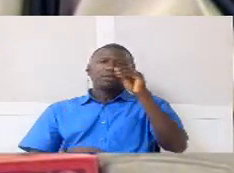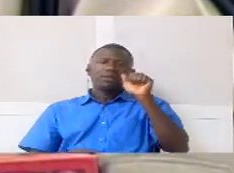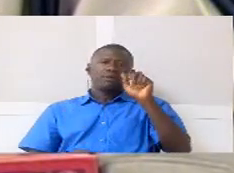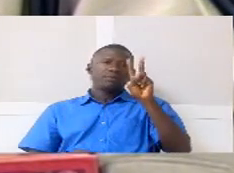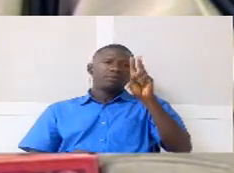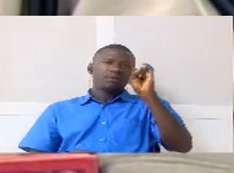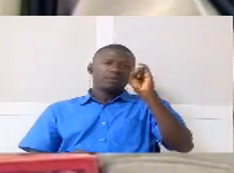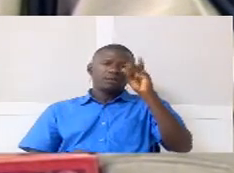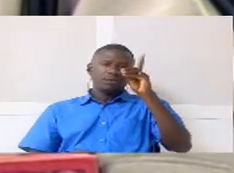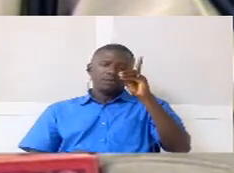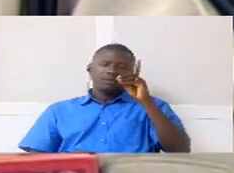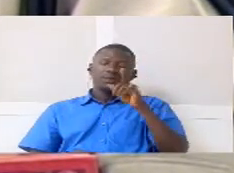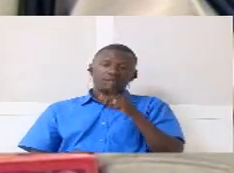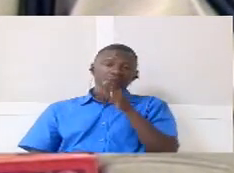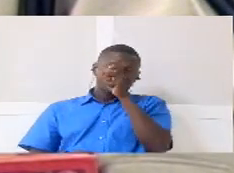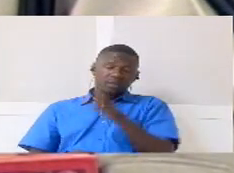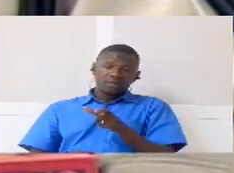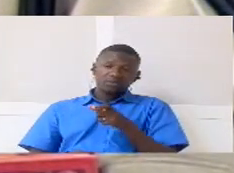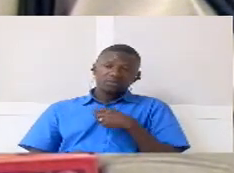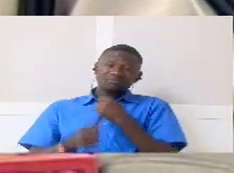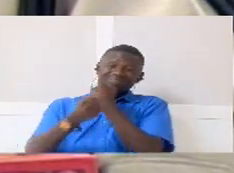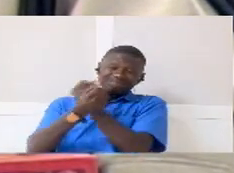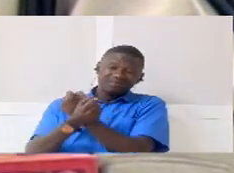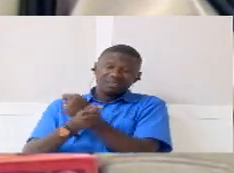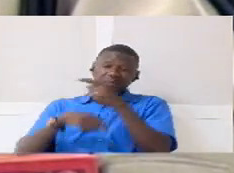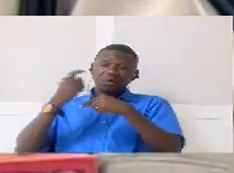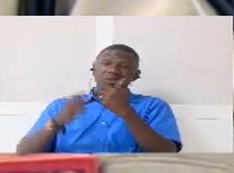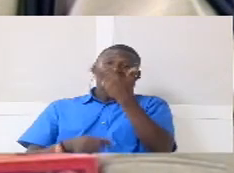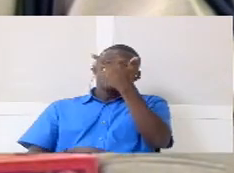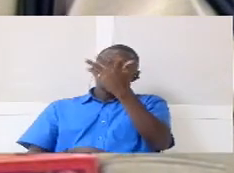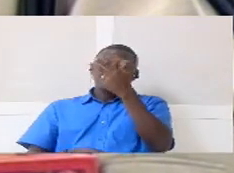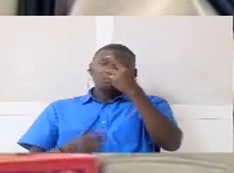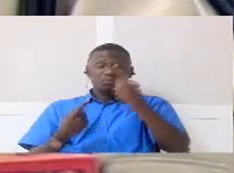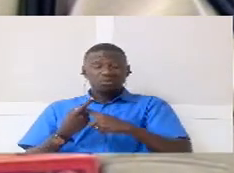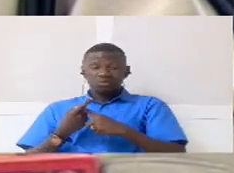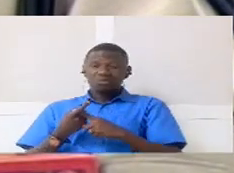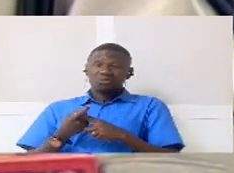David Colley. And this individual was in prison for 9 months.